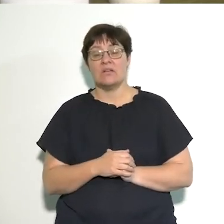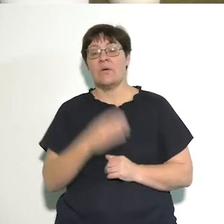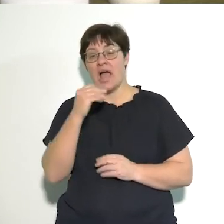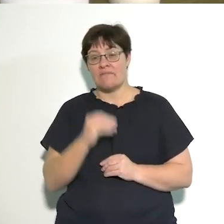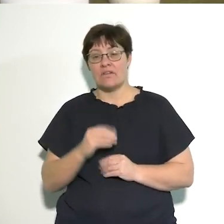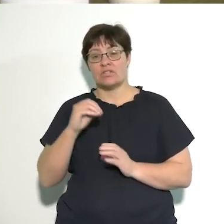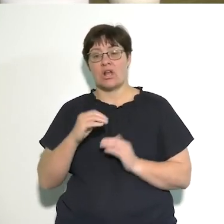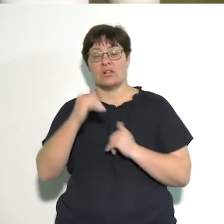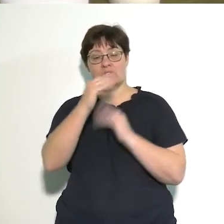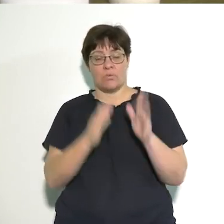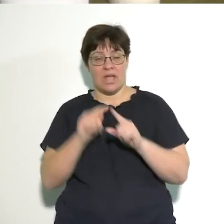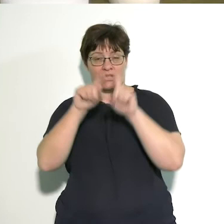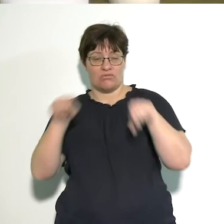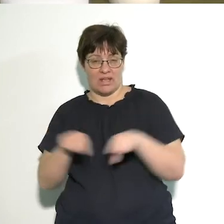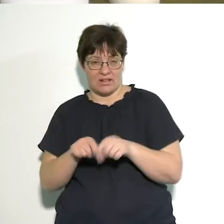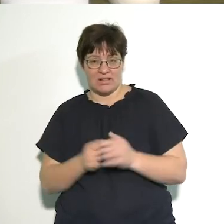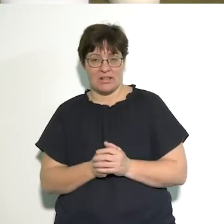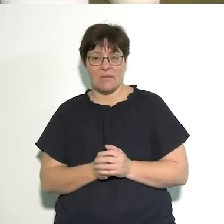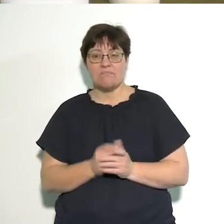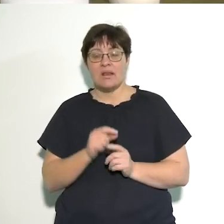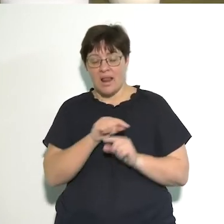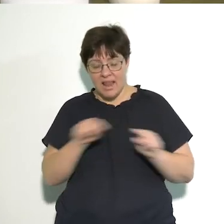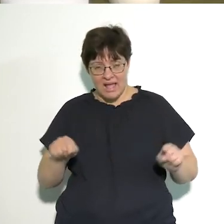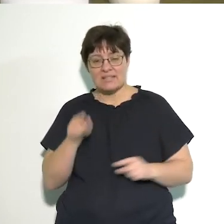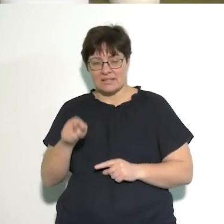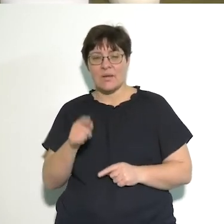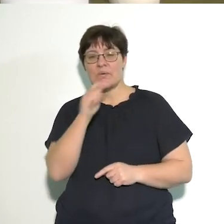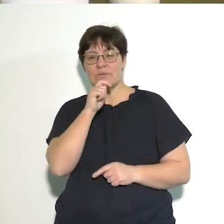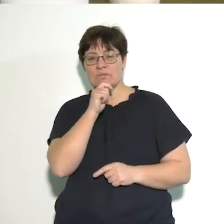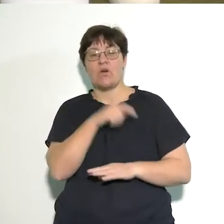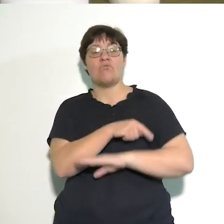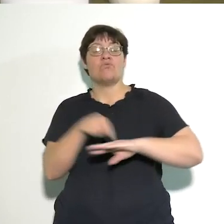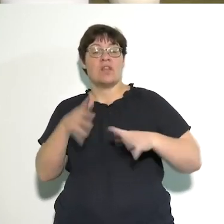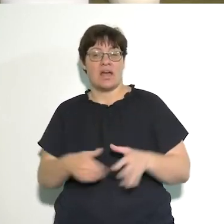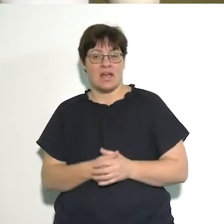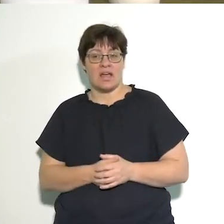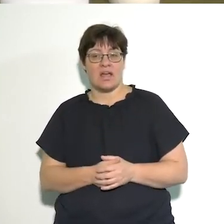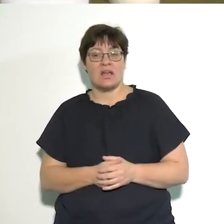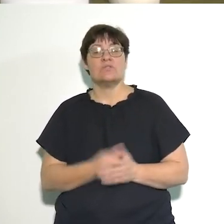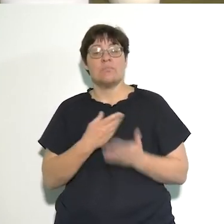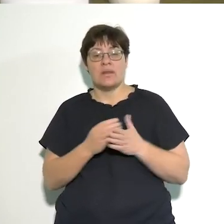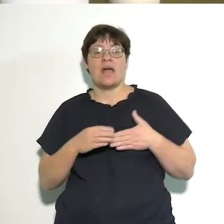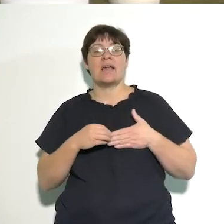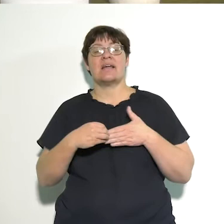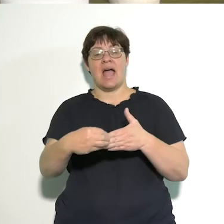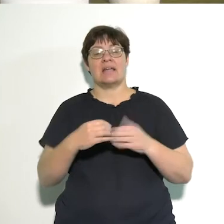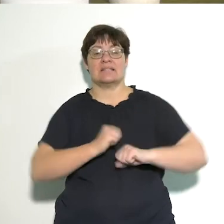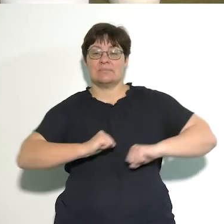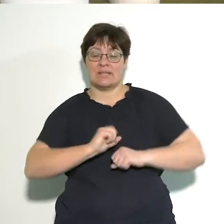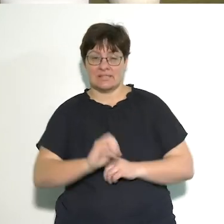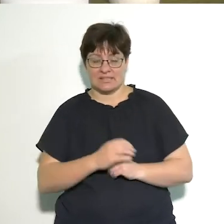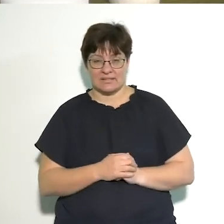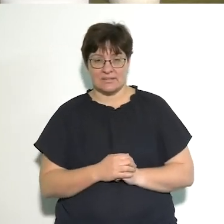them, you've got your circle, square, triangle. Then I've left little lines, and I used my ruler for this one just to give me a guidance of